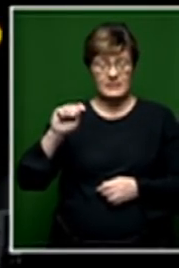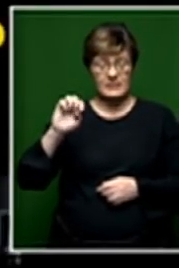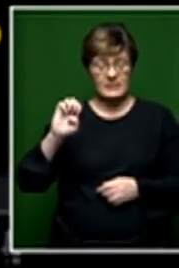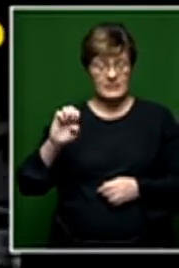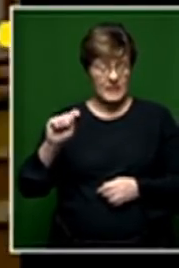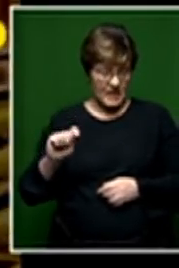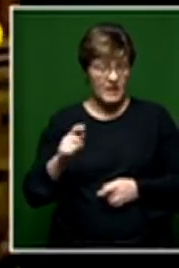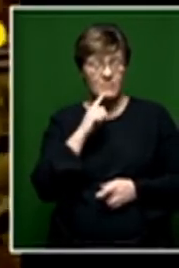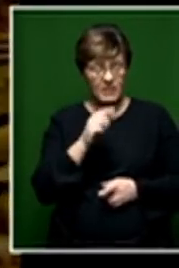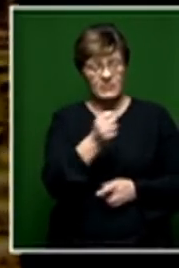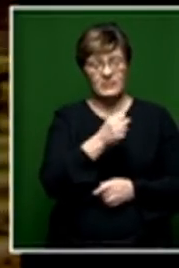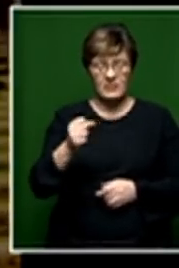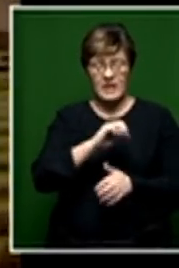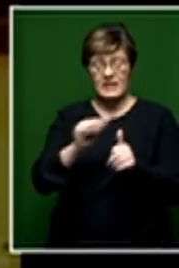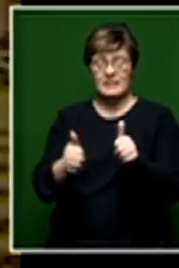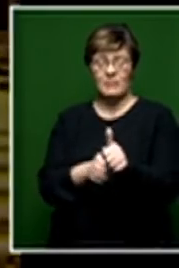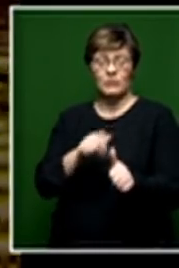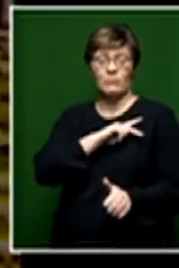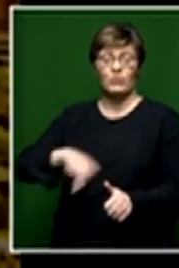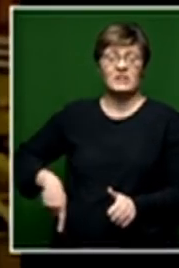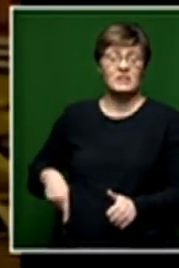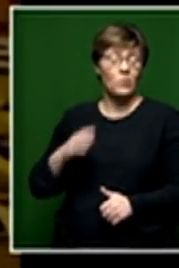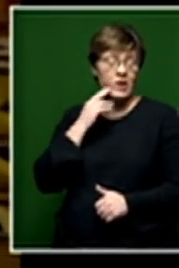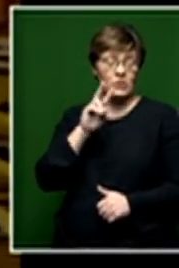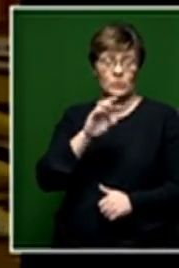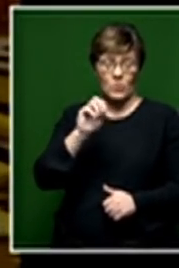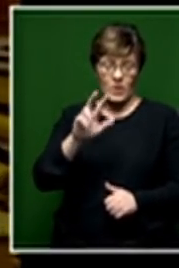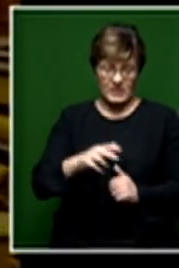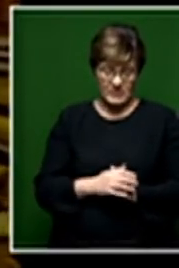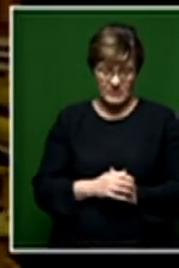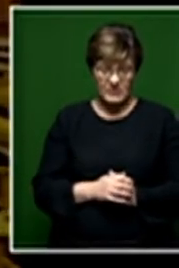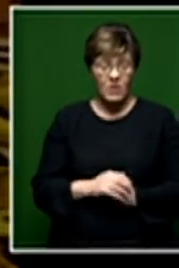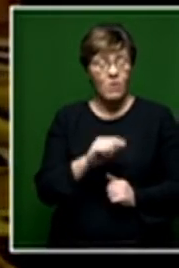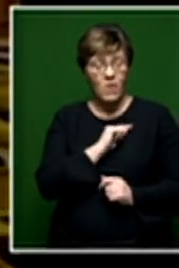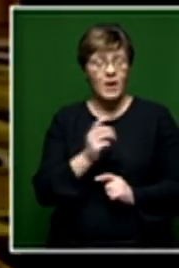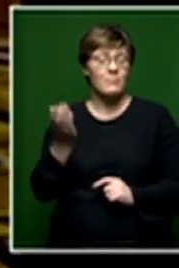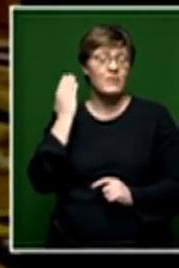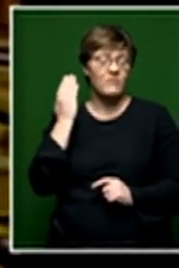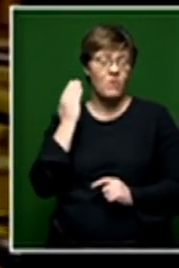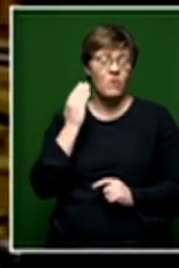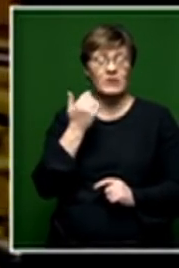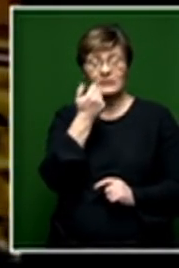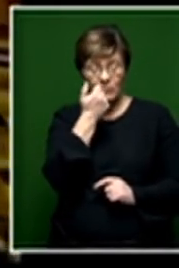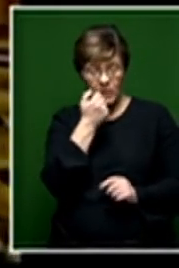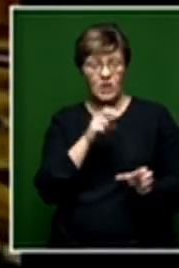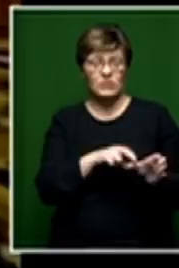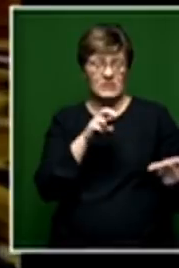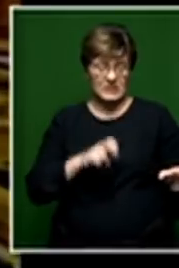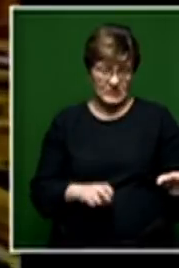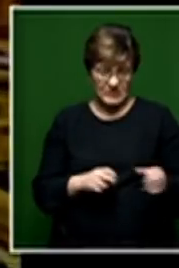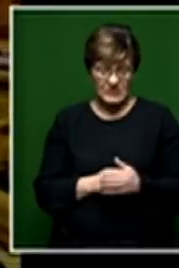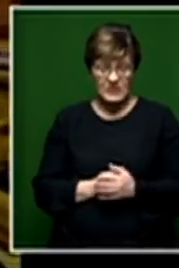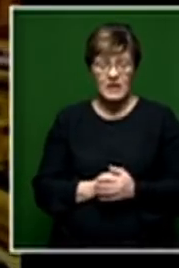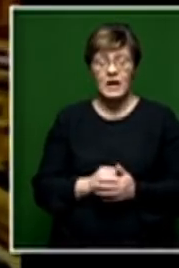was elected Deputy President in 2008. This is after the resignation of former President Thabo Mbeki and Deputy